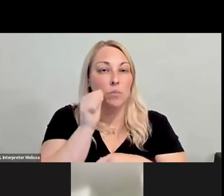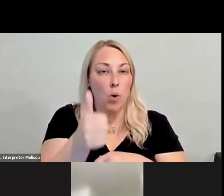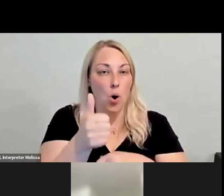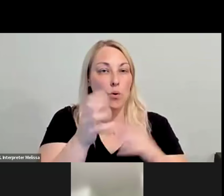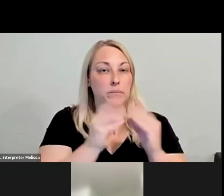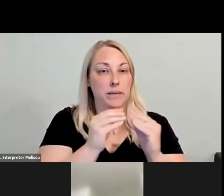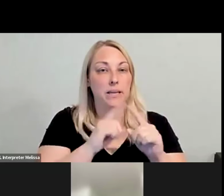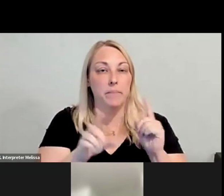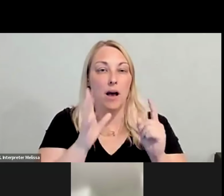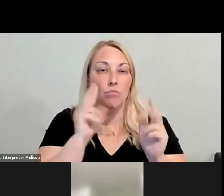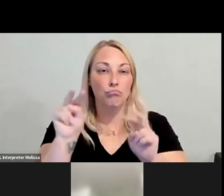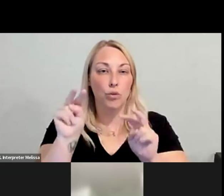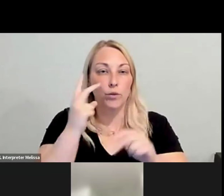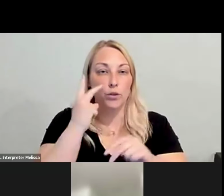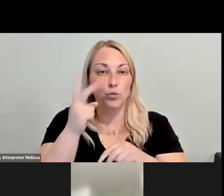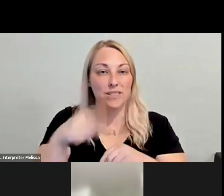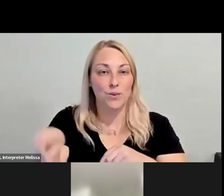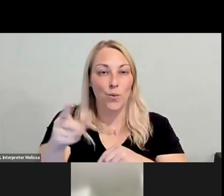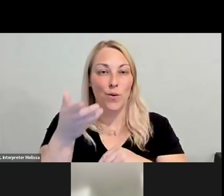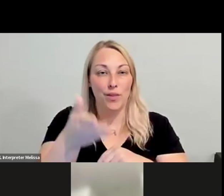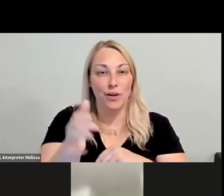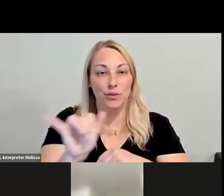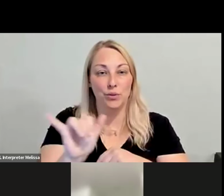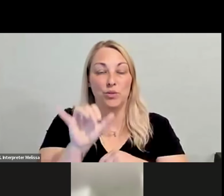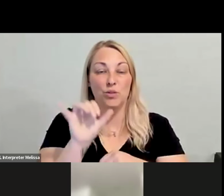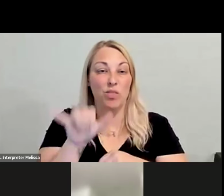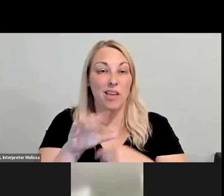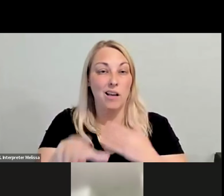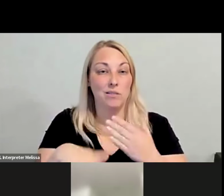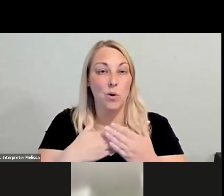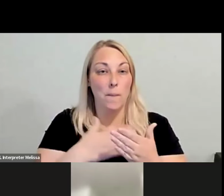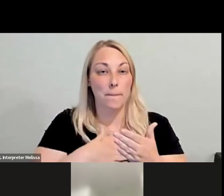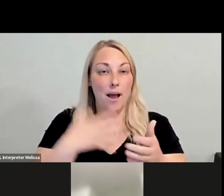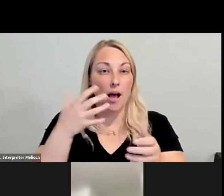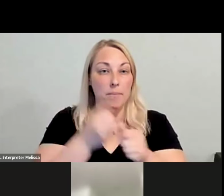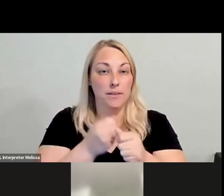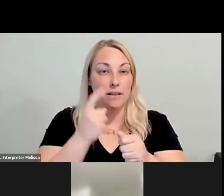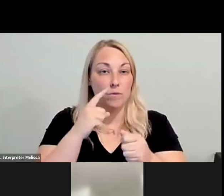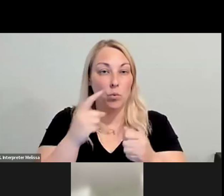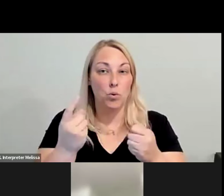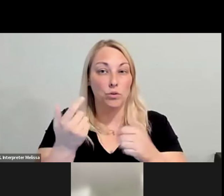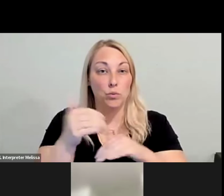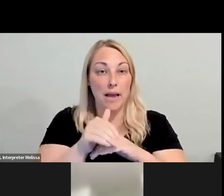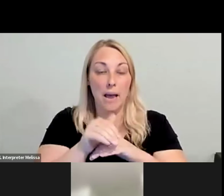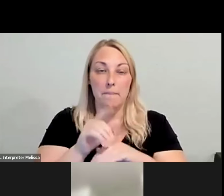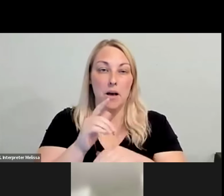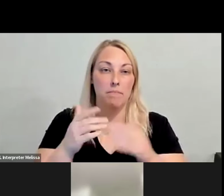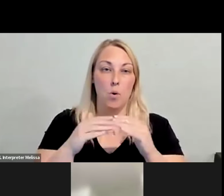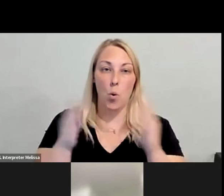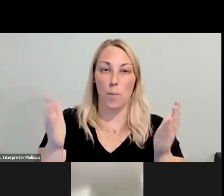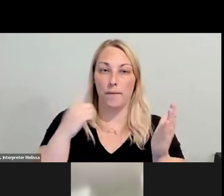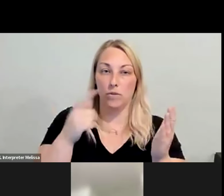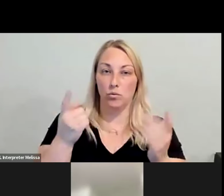well. That's all for my updates for the night, and I am open to receiving questions.